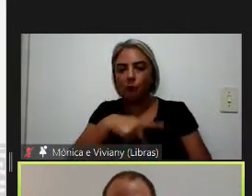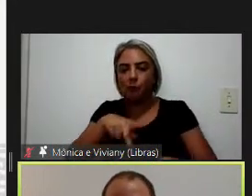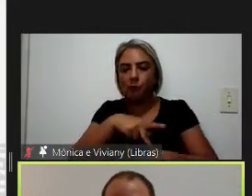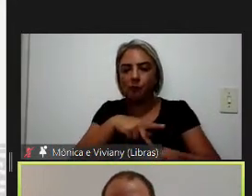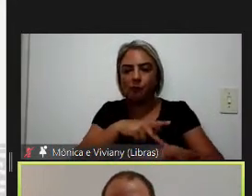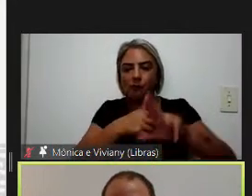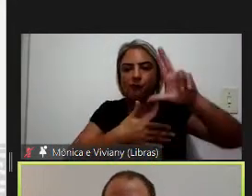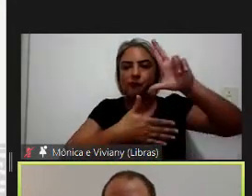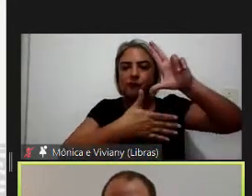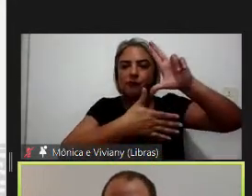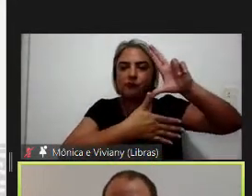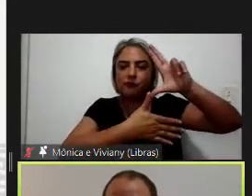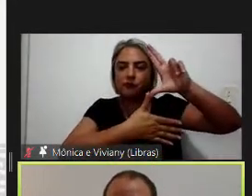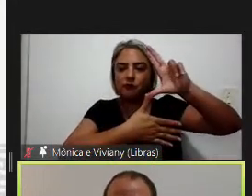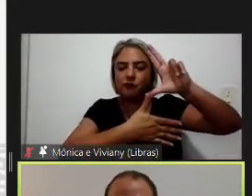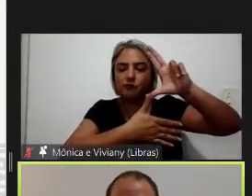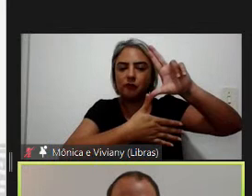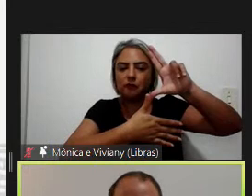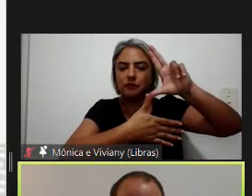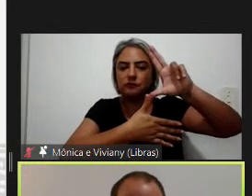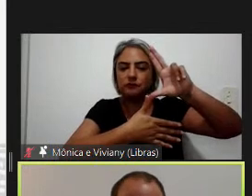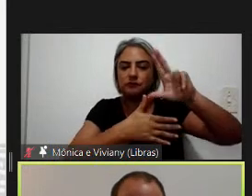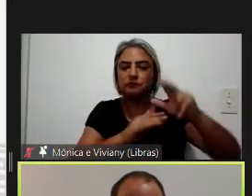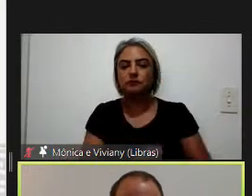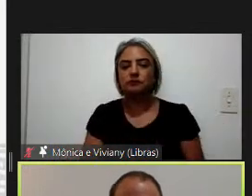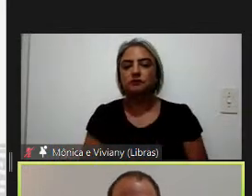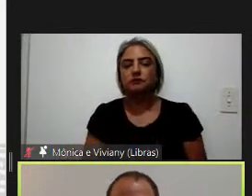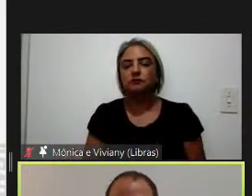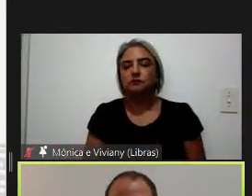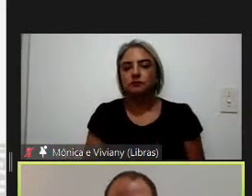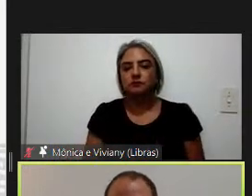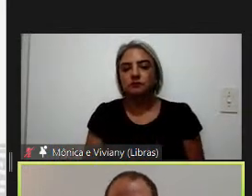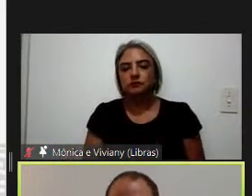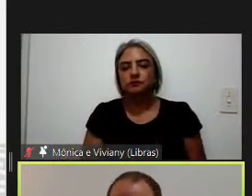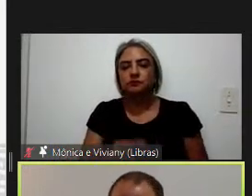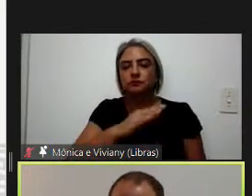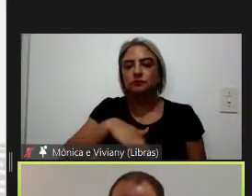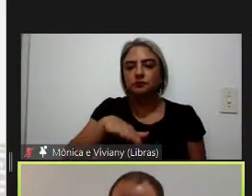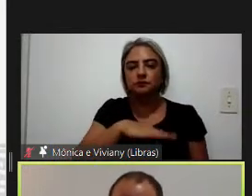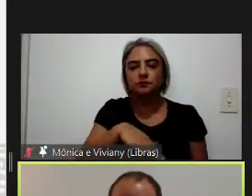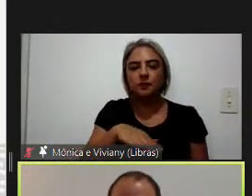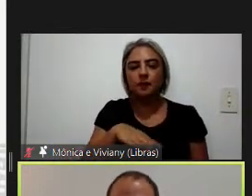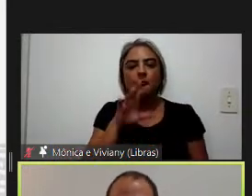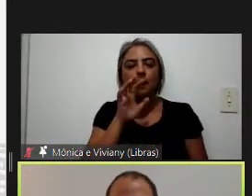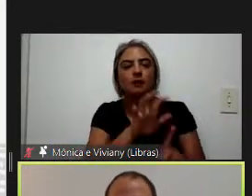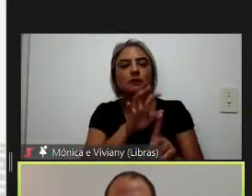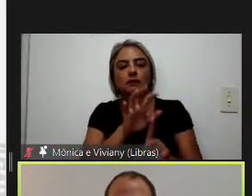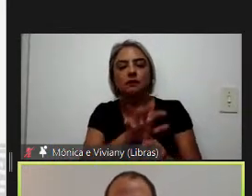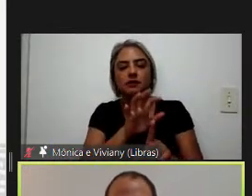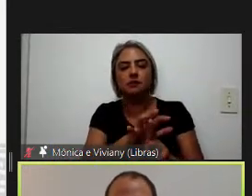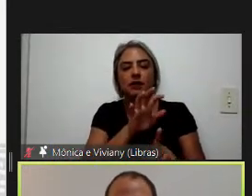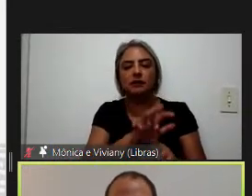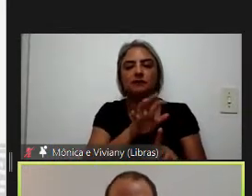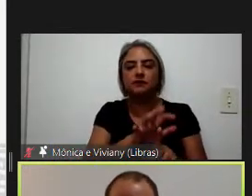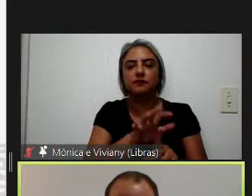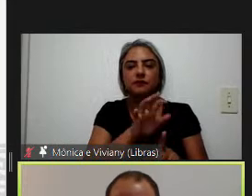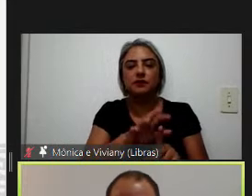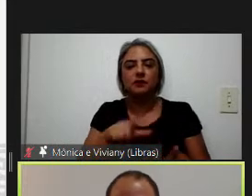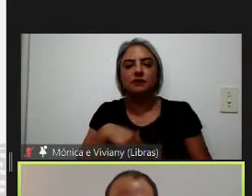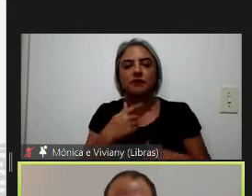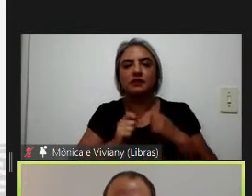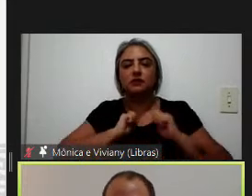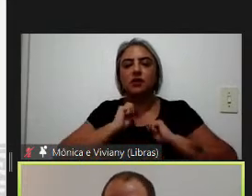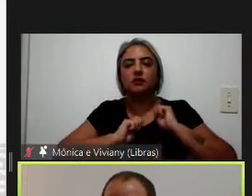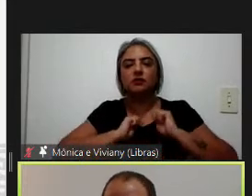these areas of action. That's why I'm also looking very much forward to the presentations of which